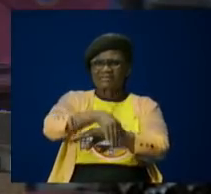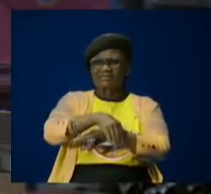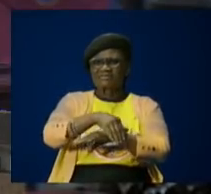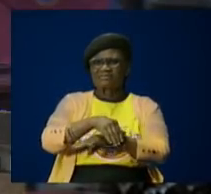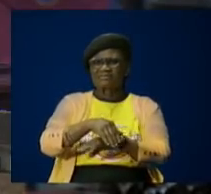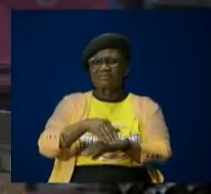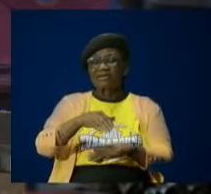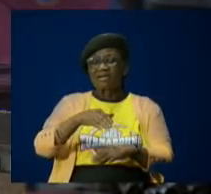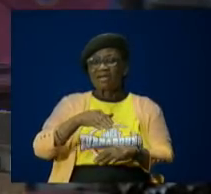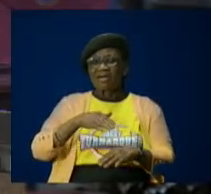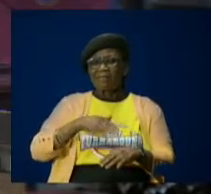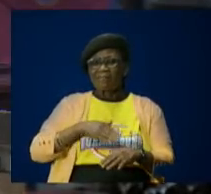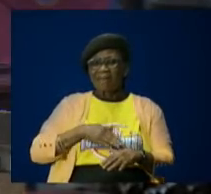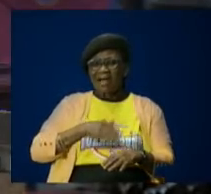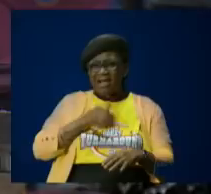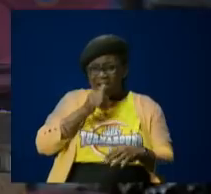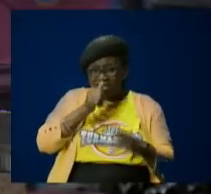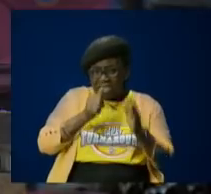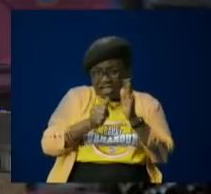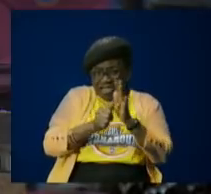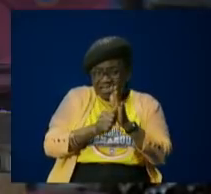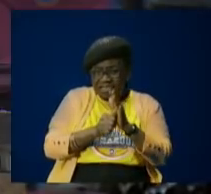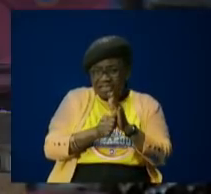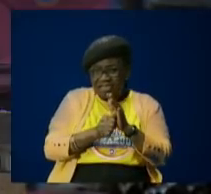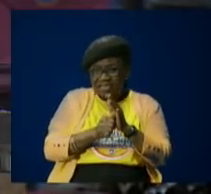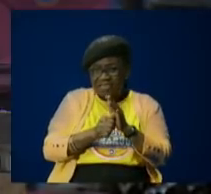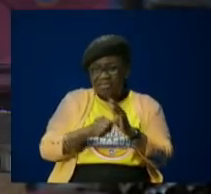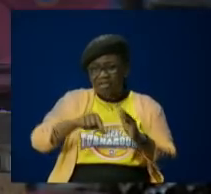My hidden potentials,